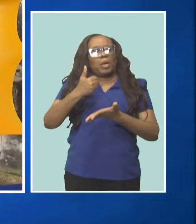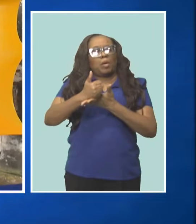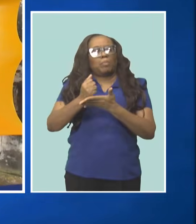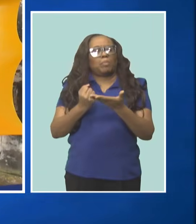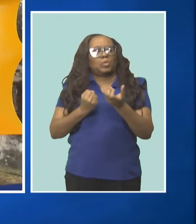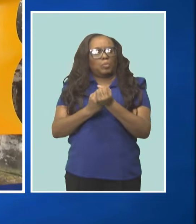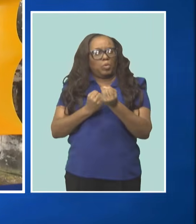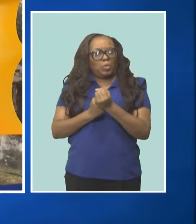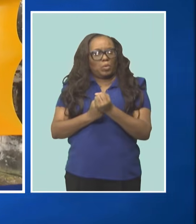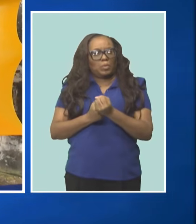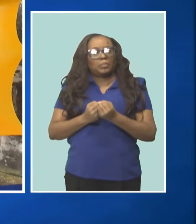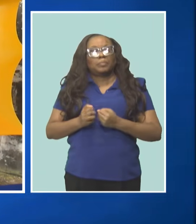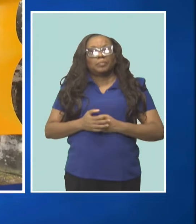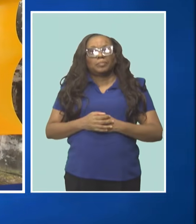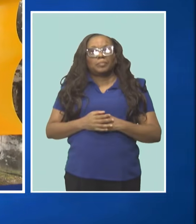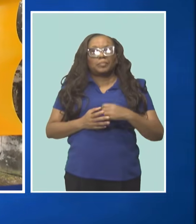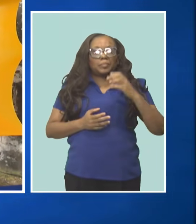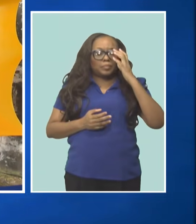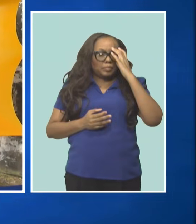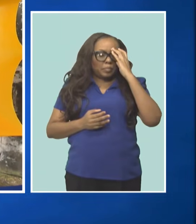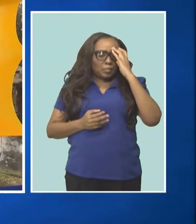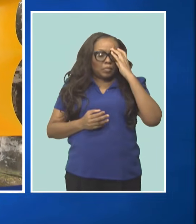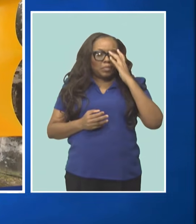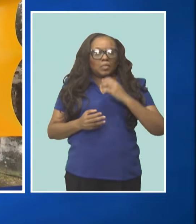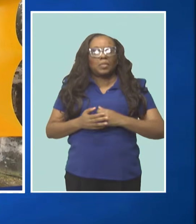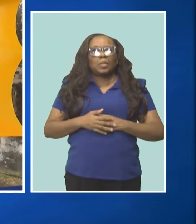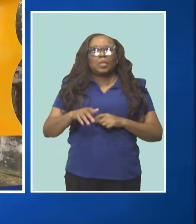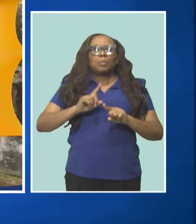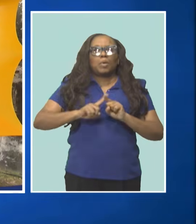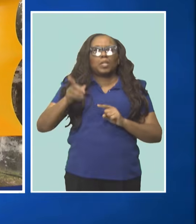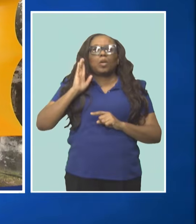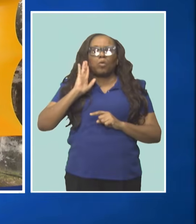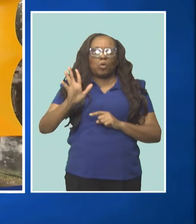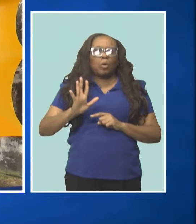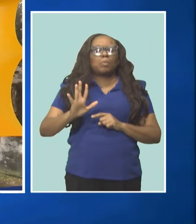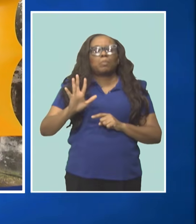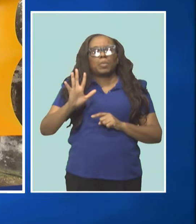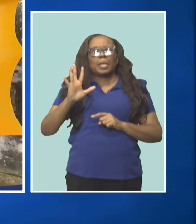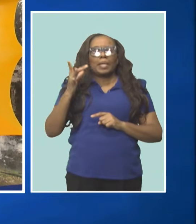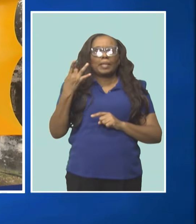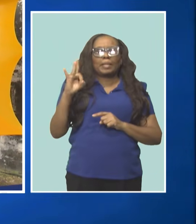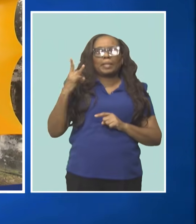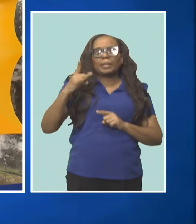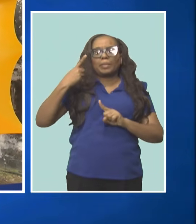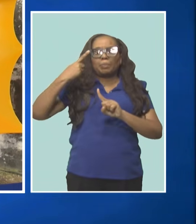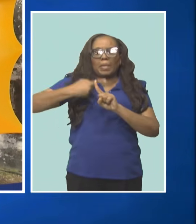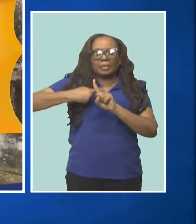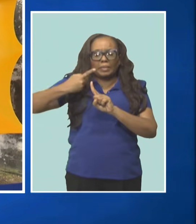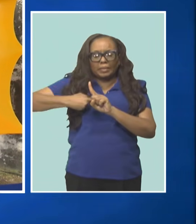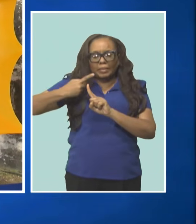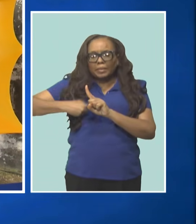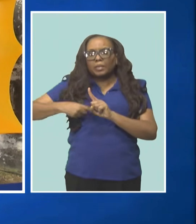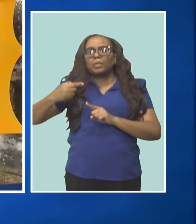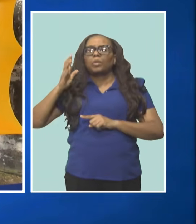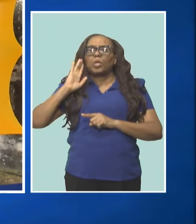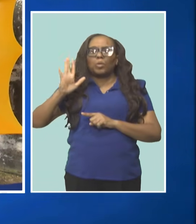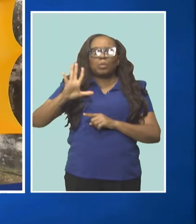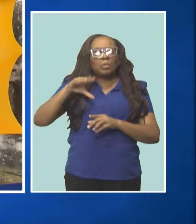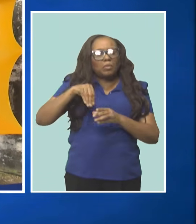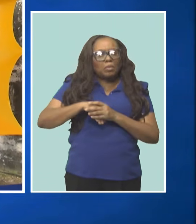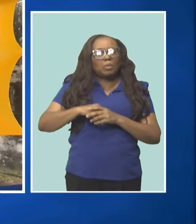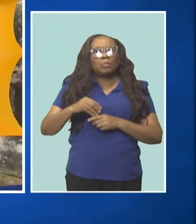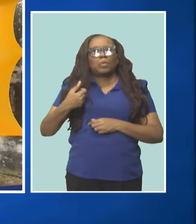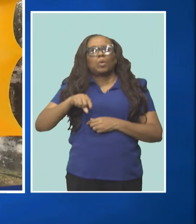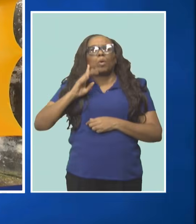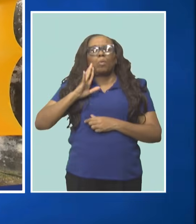the ministry and the trust funds point of view, it's going to be an 18-month engagement, because we are partnering with regathering, and we are going to get